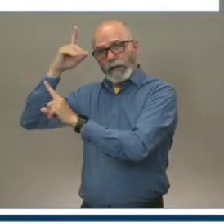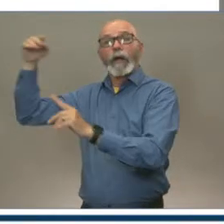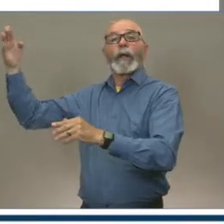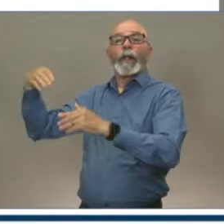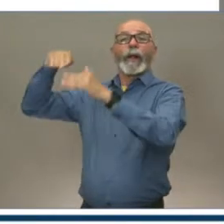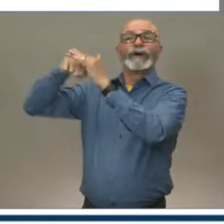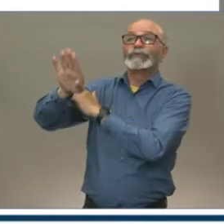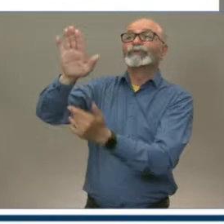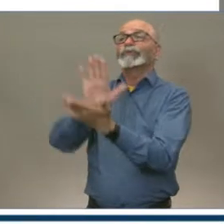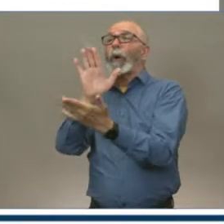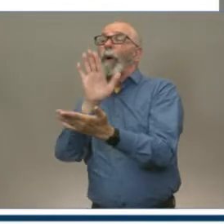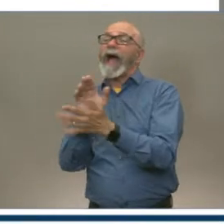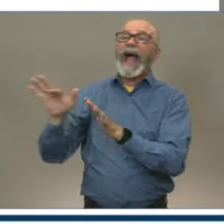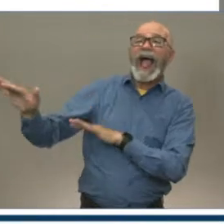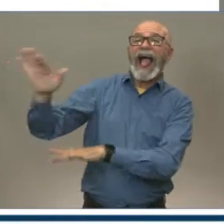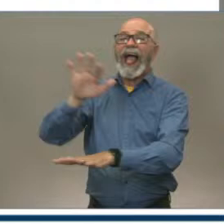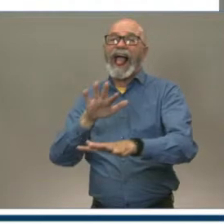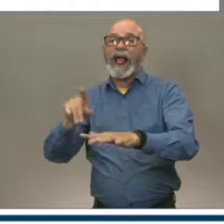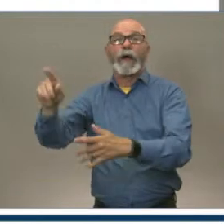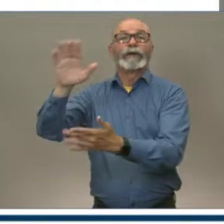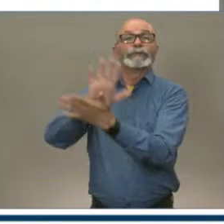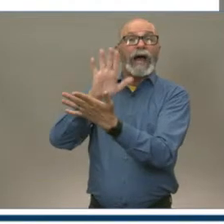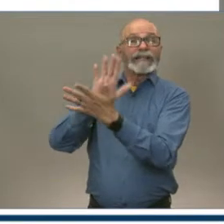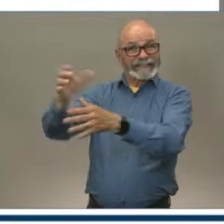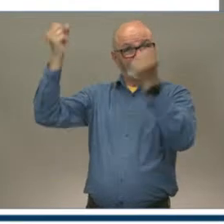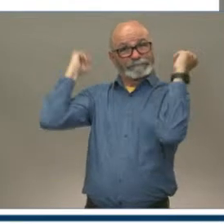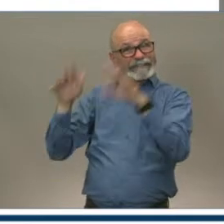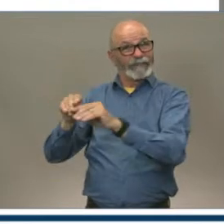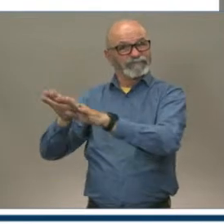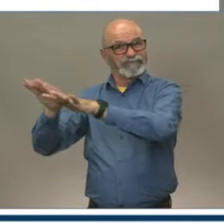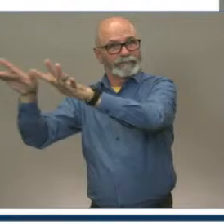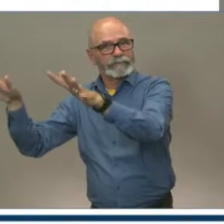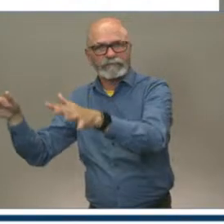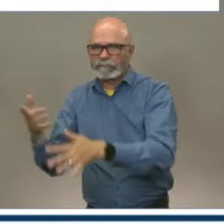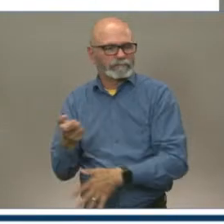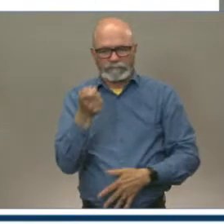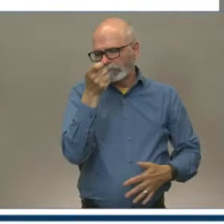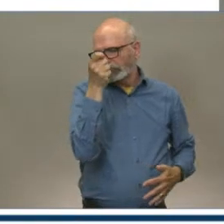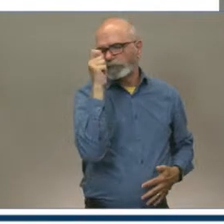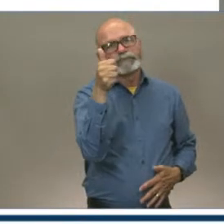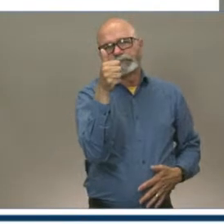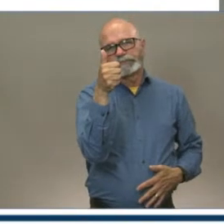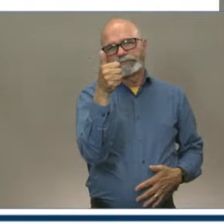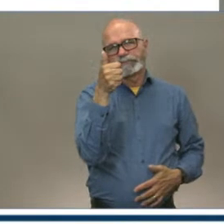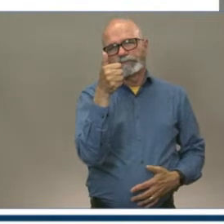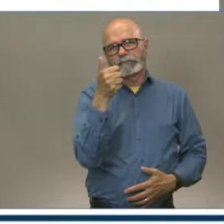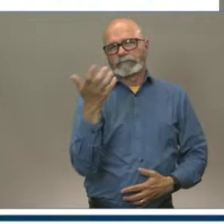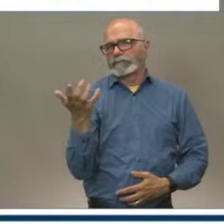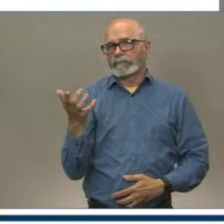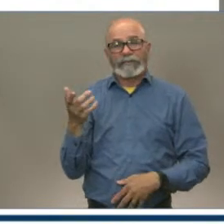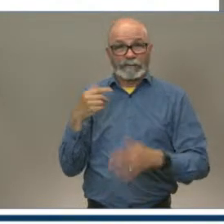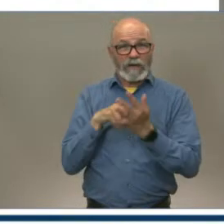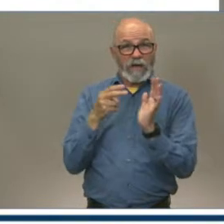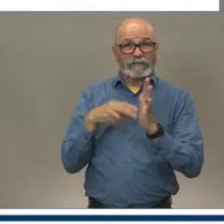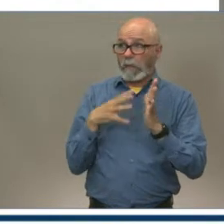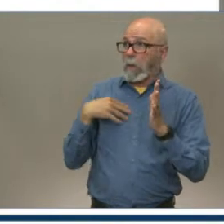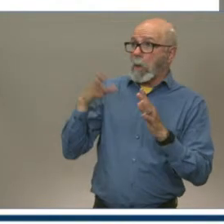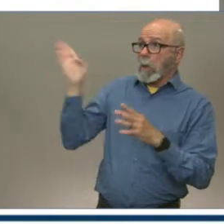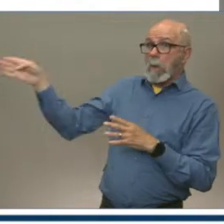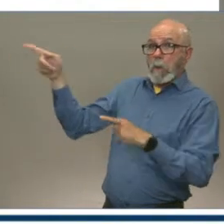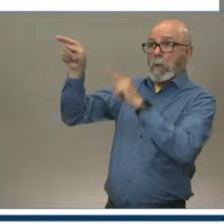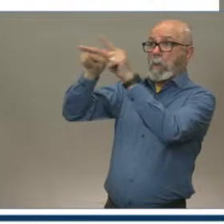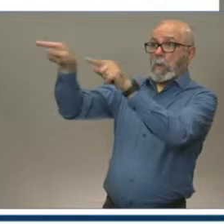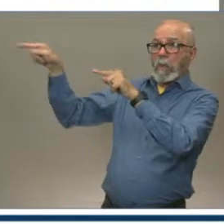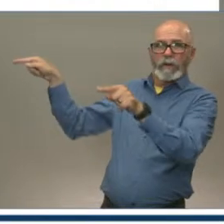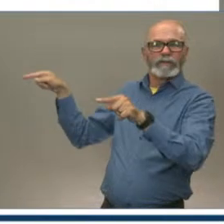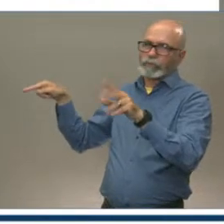of transmission within the schools. I think that's important for people to understand that, and it's not that the schools are not driving